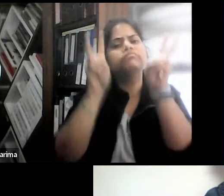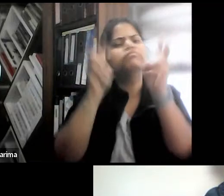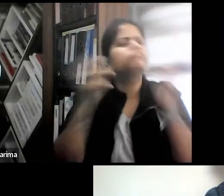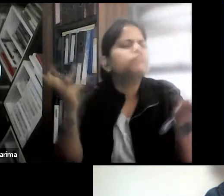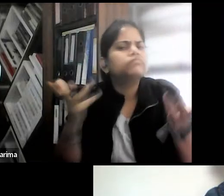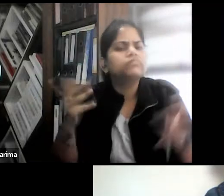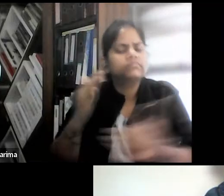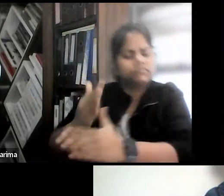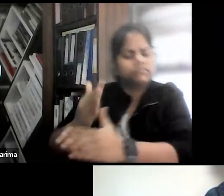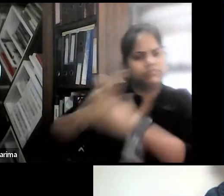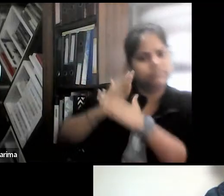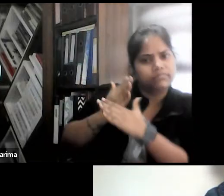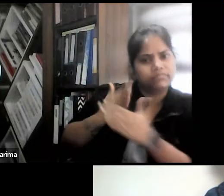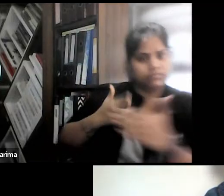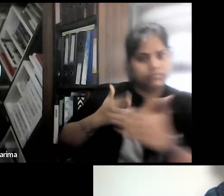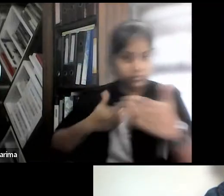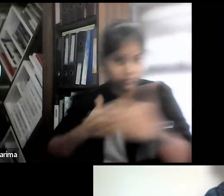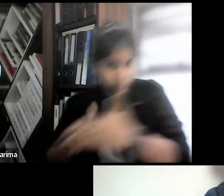Disruption, Transgression,